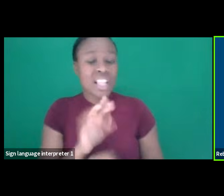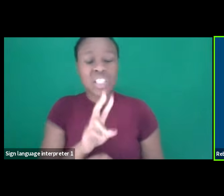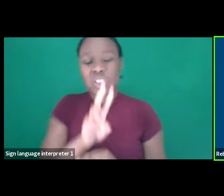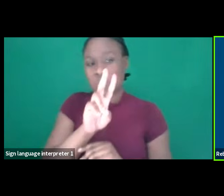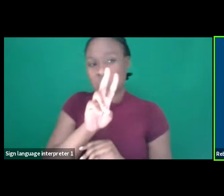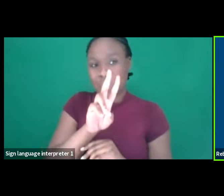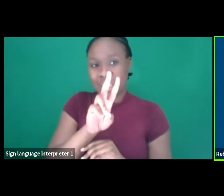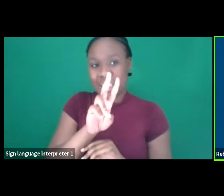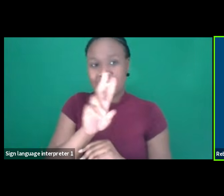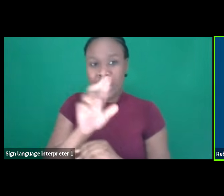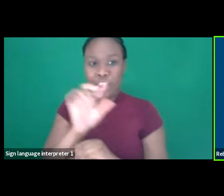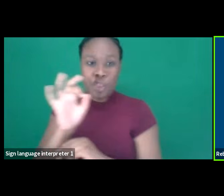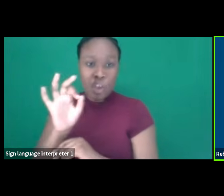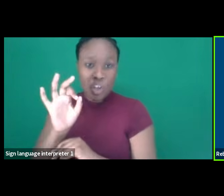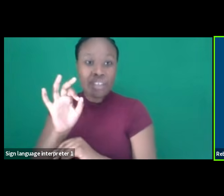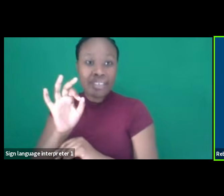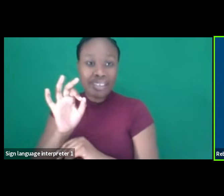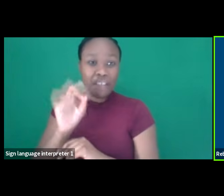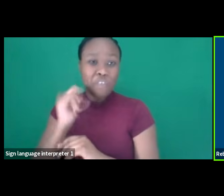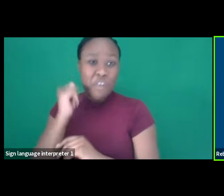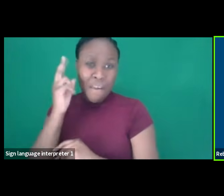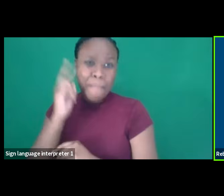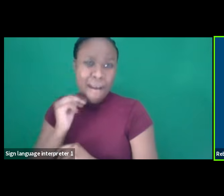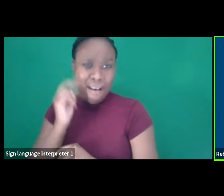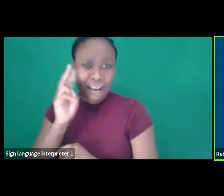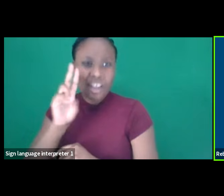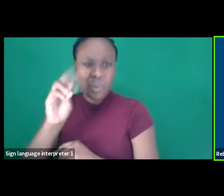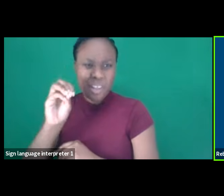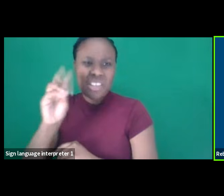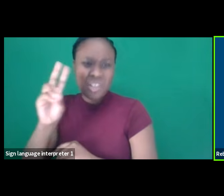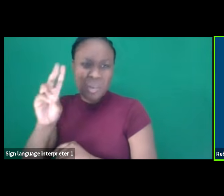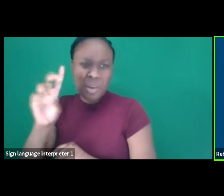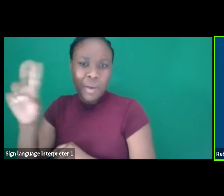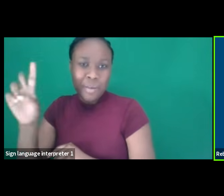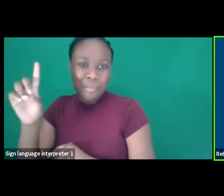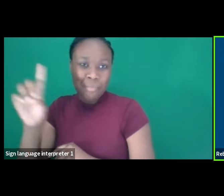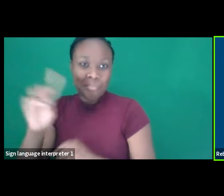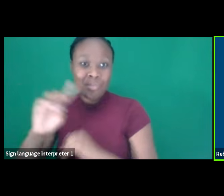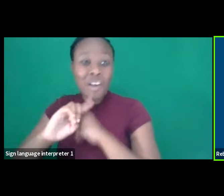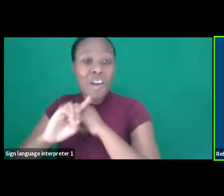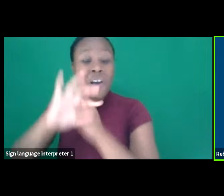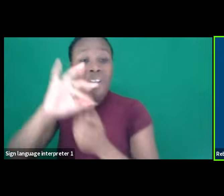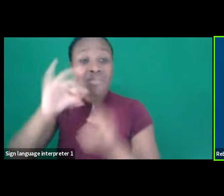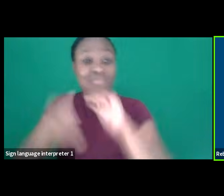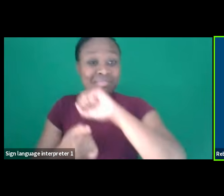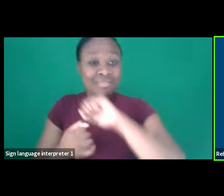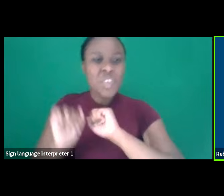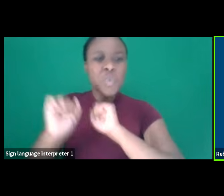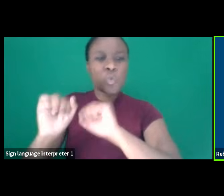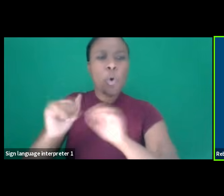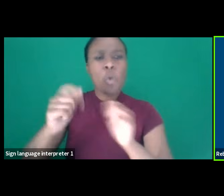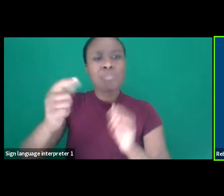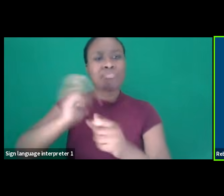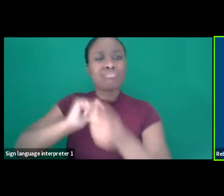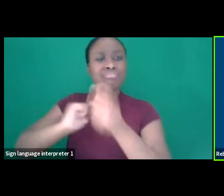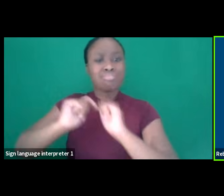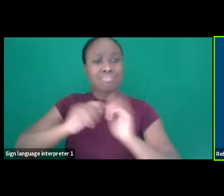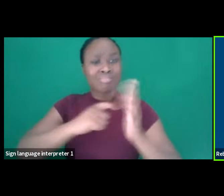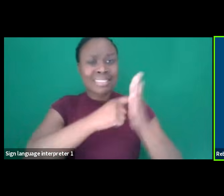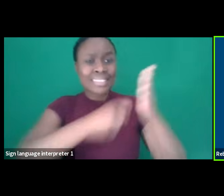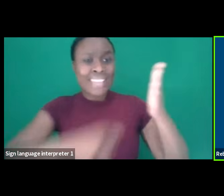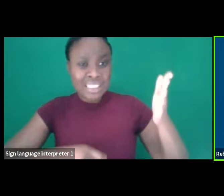having this one last day, your text message. Thank you. Over to you, Madam Chair, for the